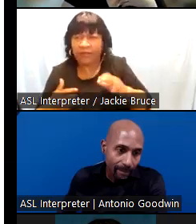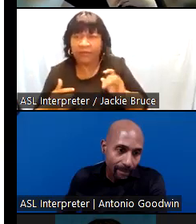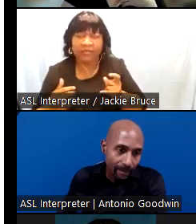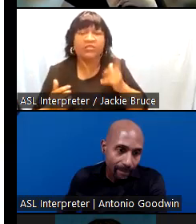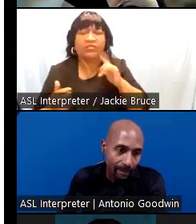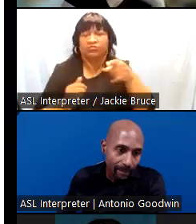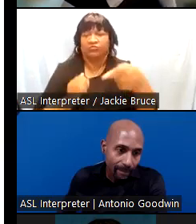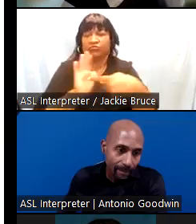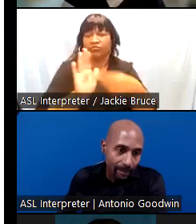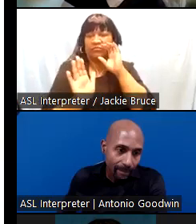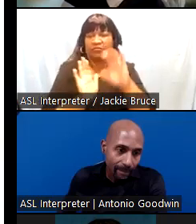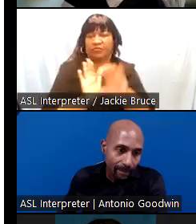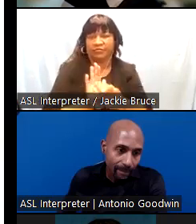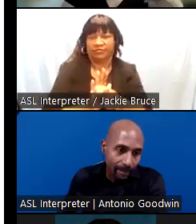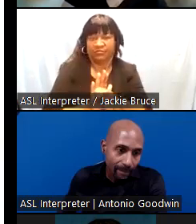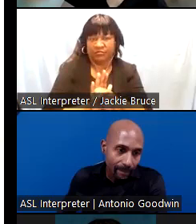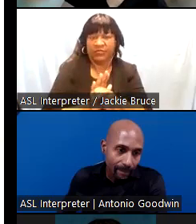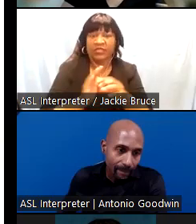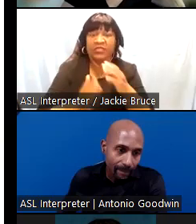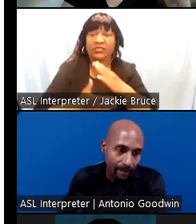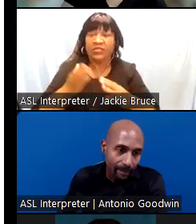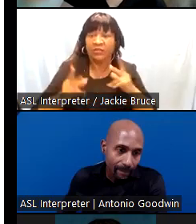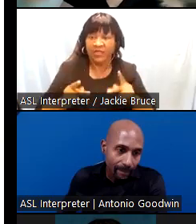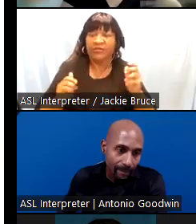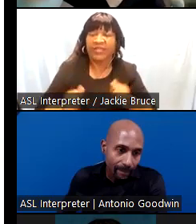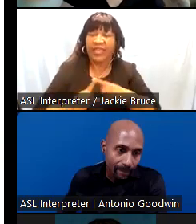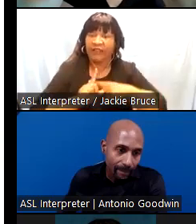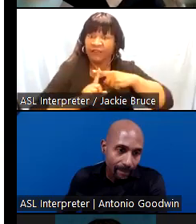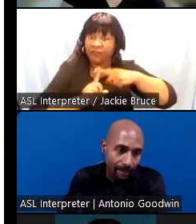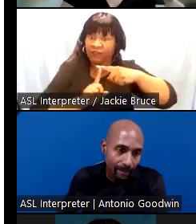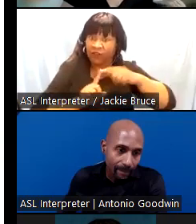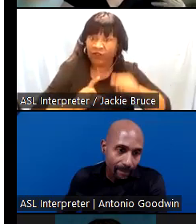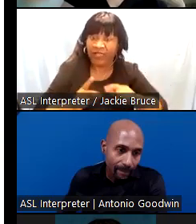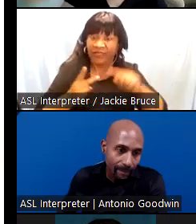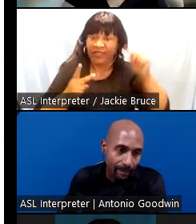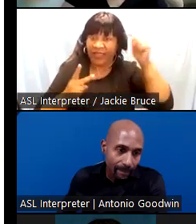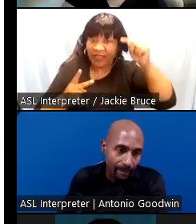So the main symptoms, people can get fevers, exhaustion, headaches,